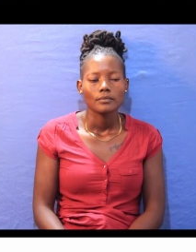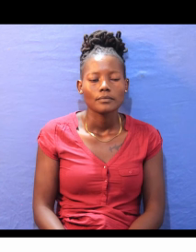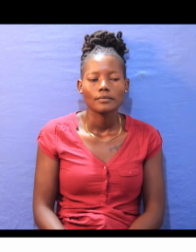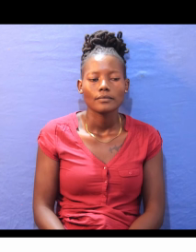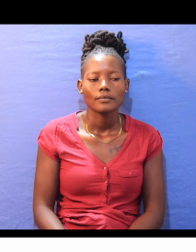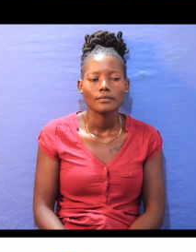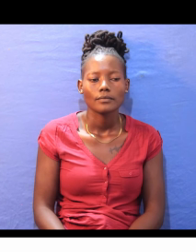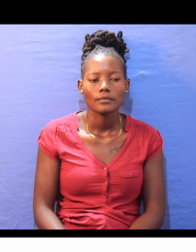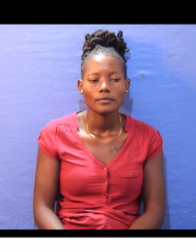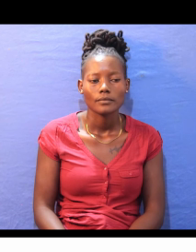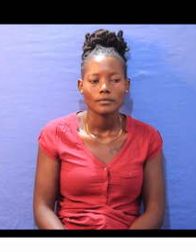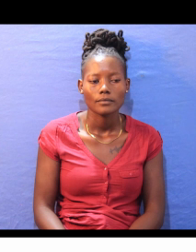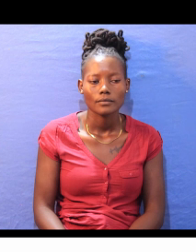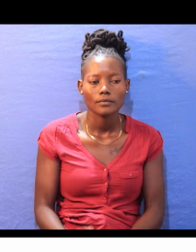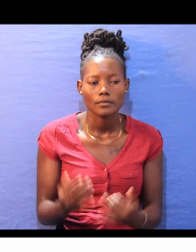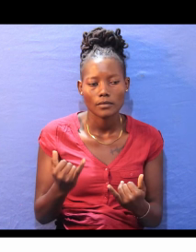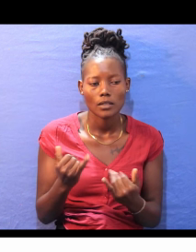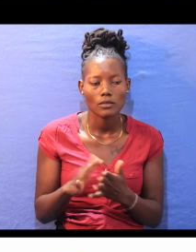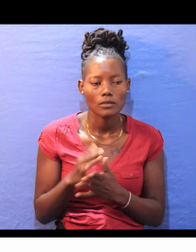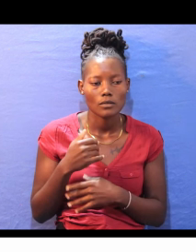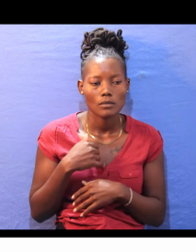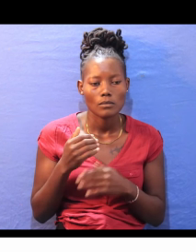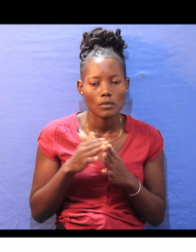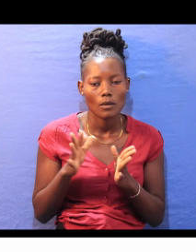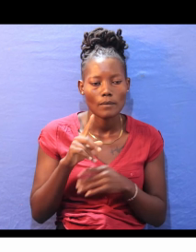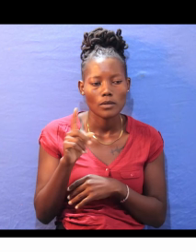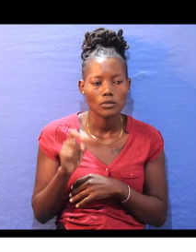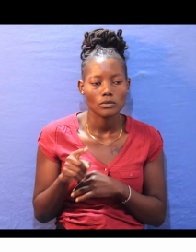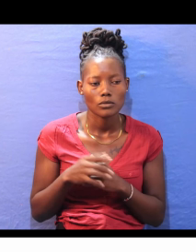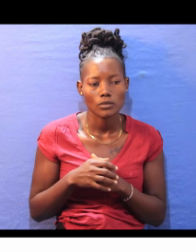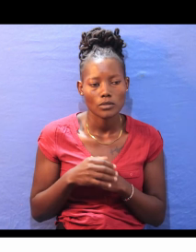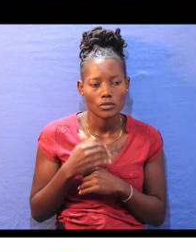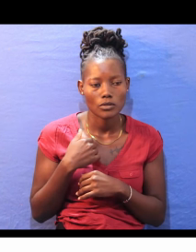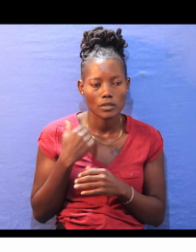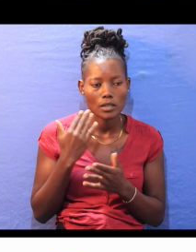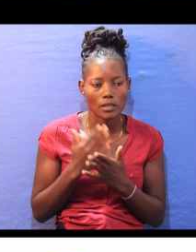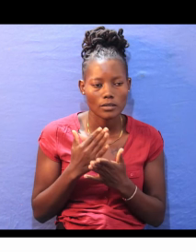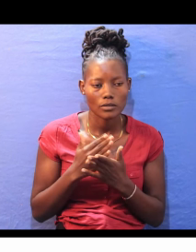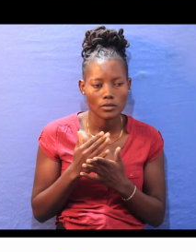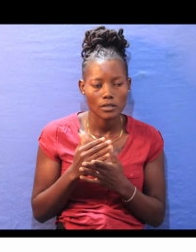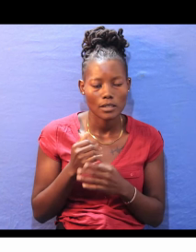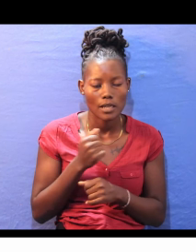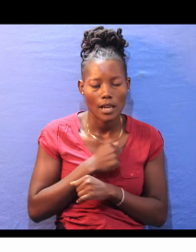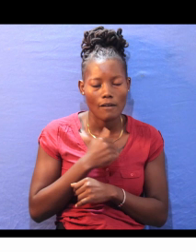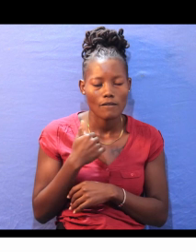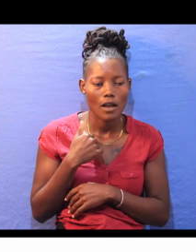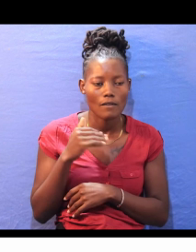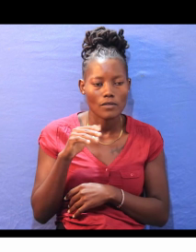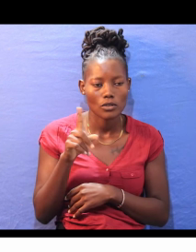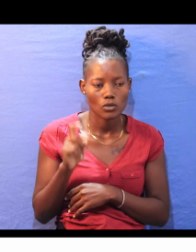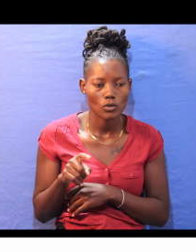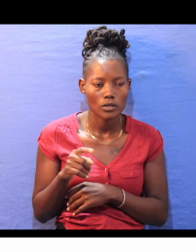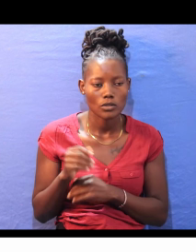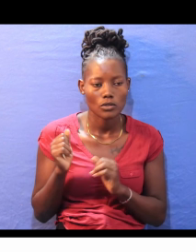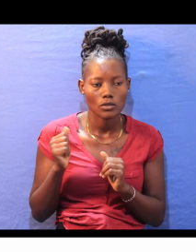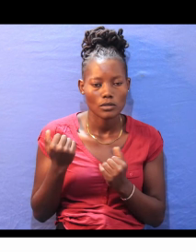I want to open it up to questions. I really do like having questions, and you